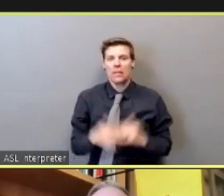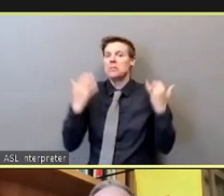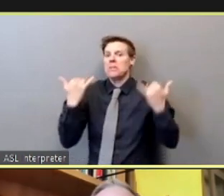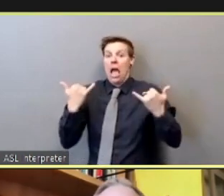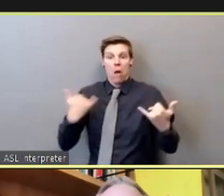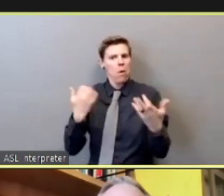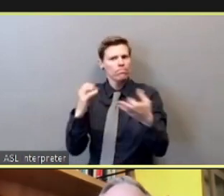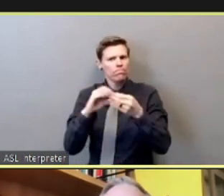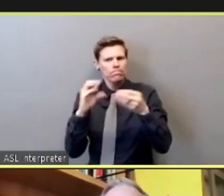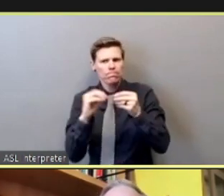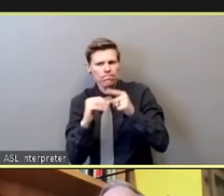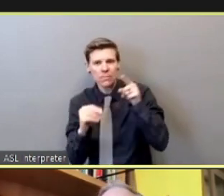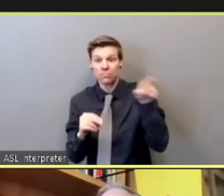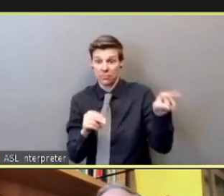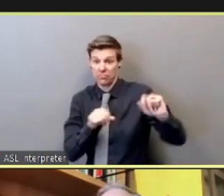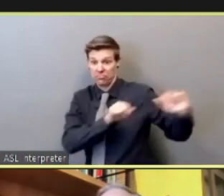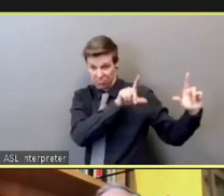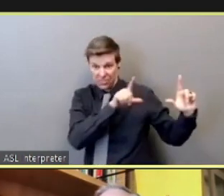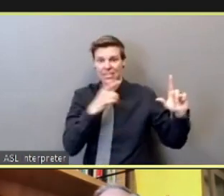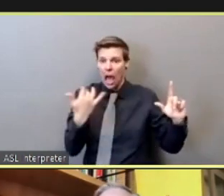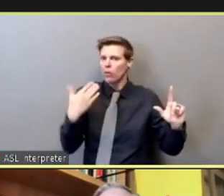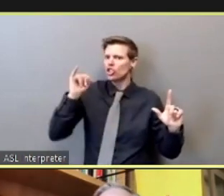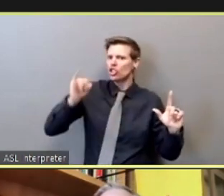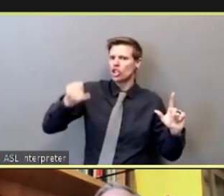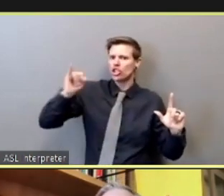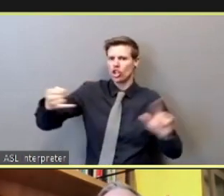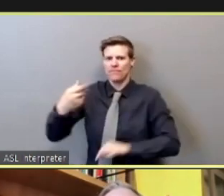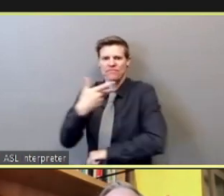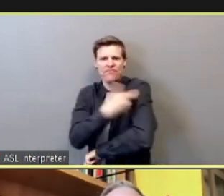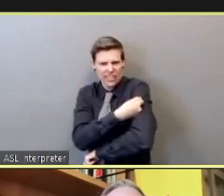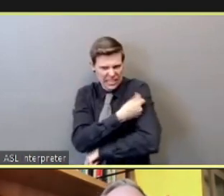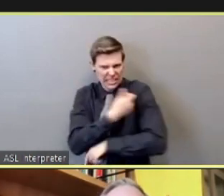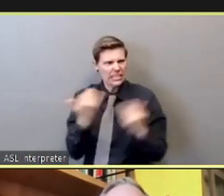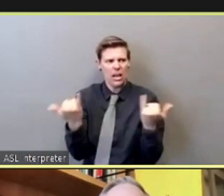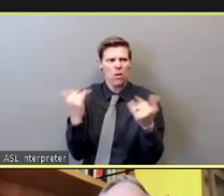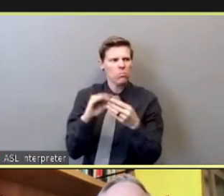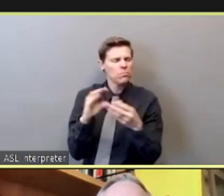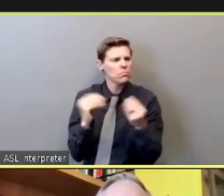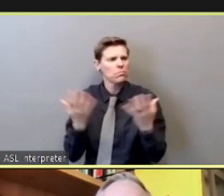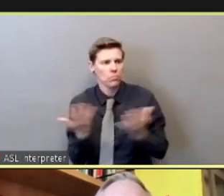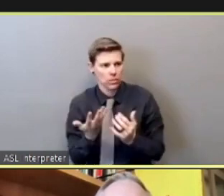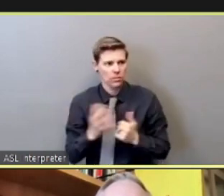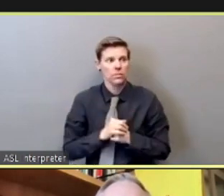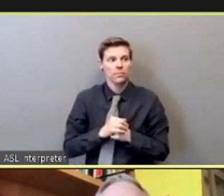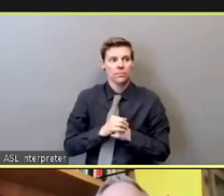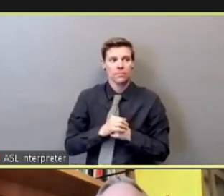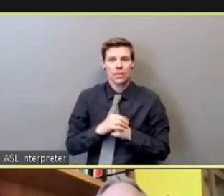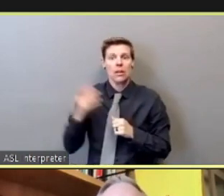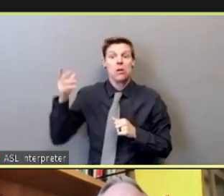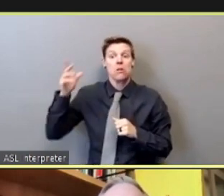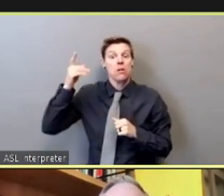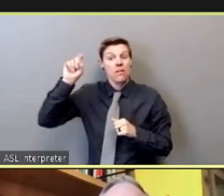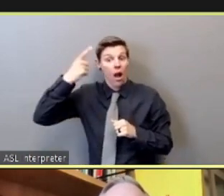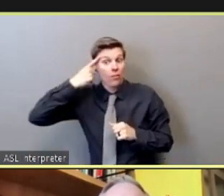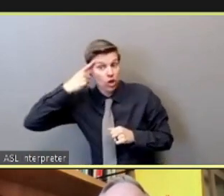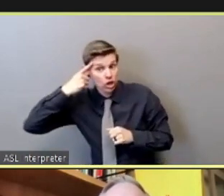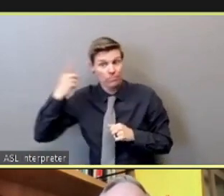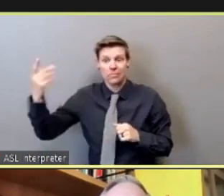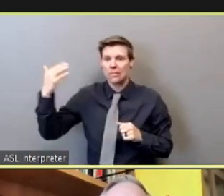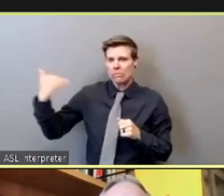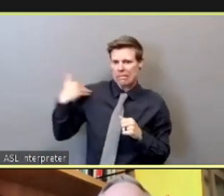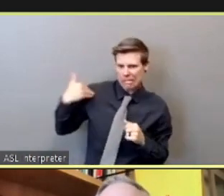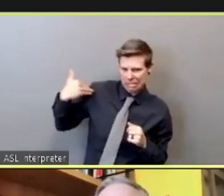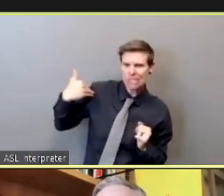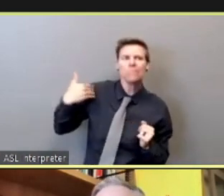Janssen vaccine, and it's just to highlight, as the governor likes to remind us when she's here, that the medical advisory